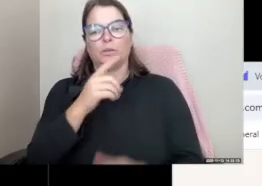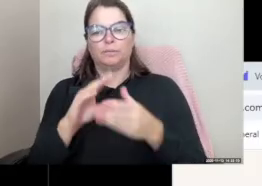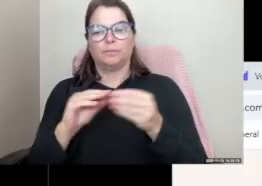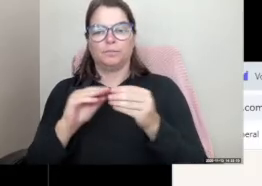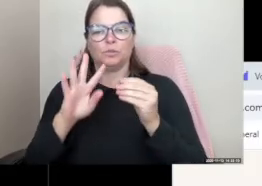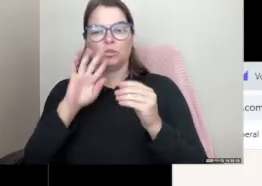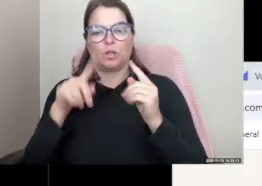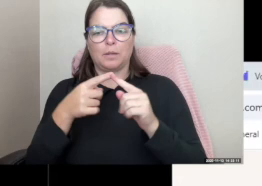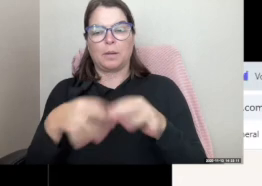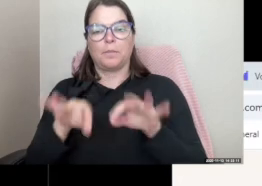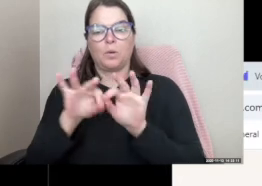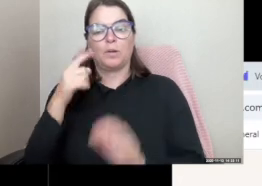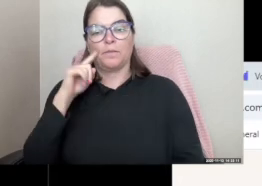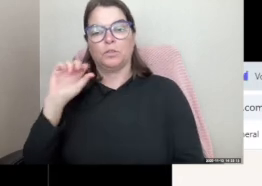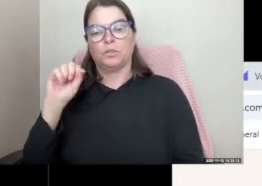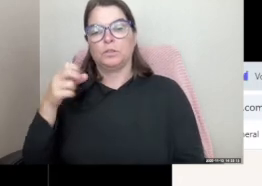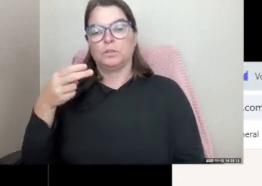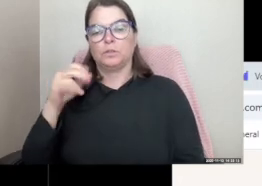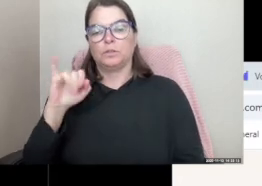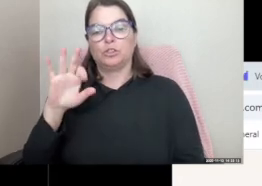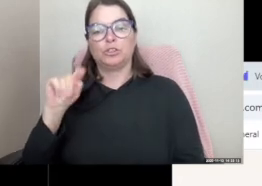these zero emission technologies.